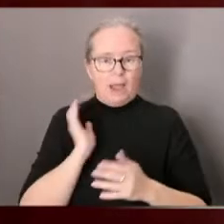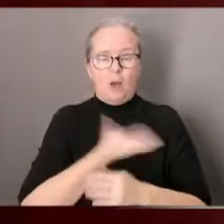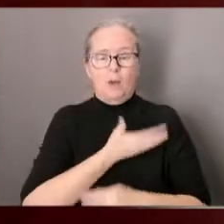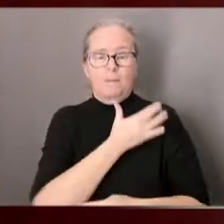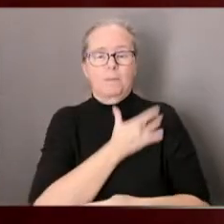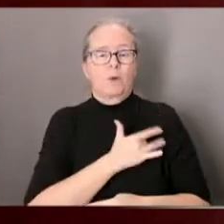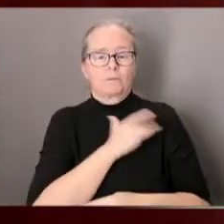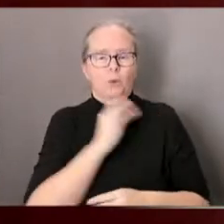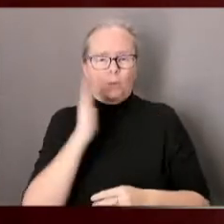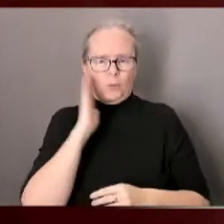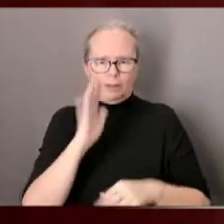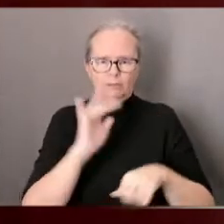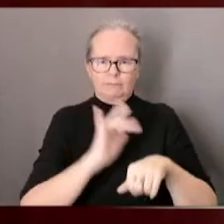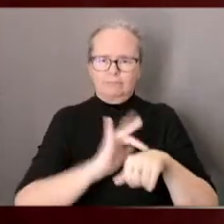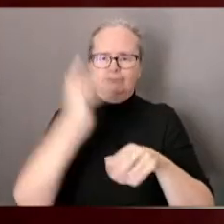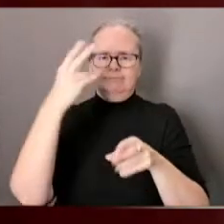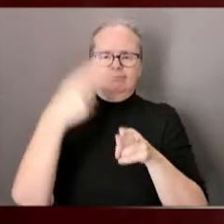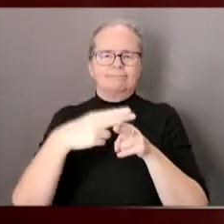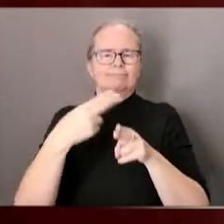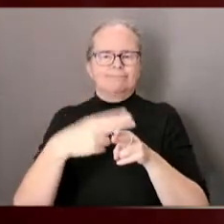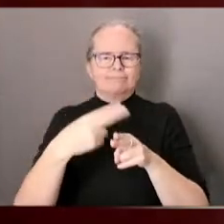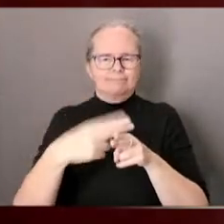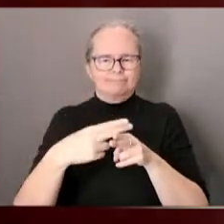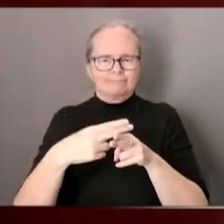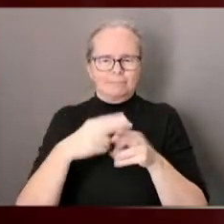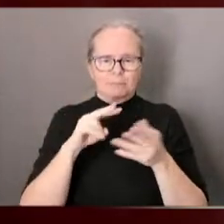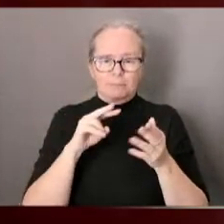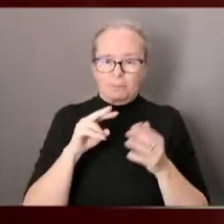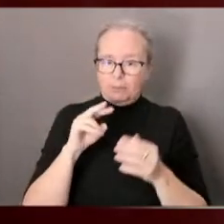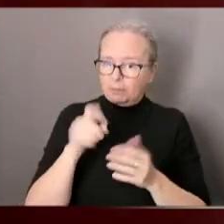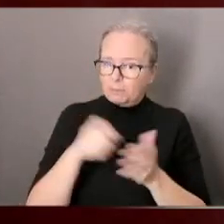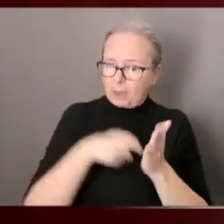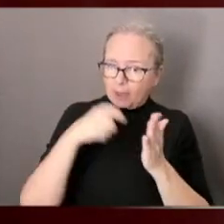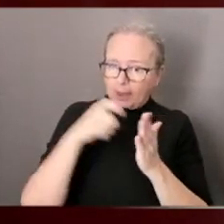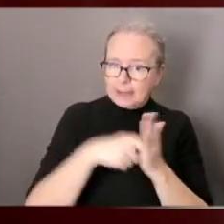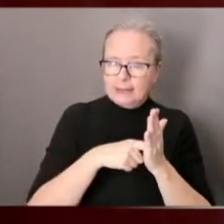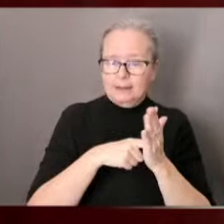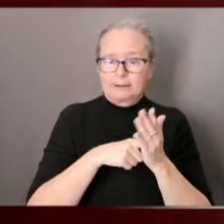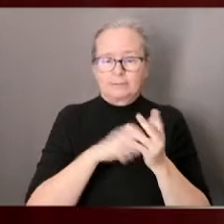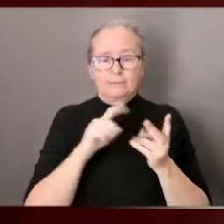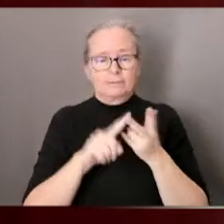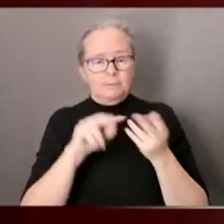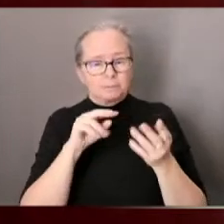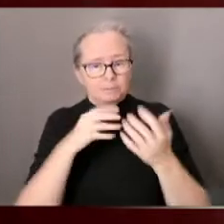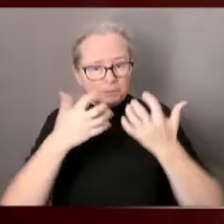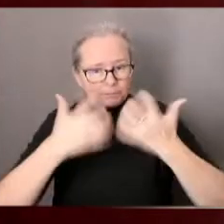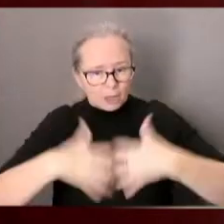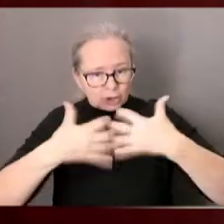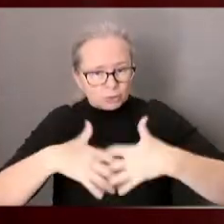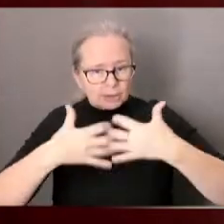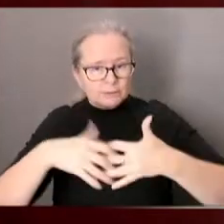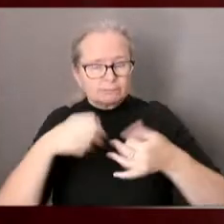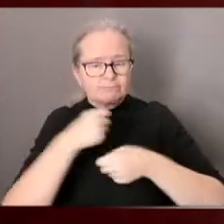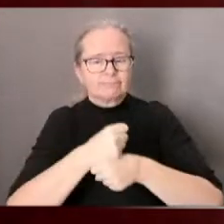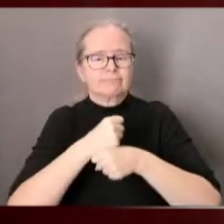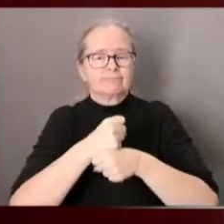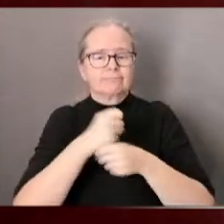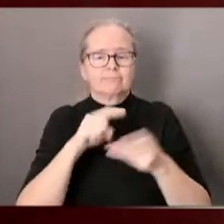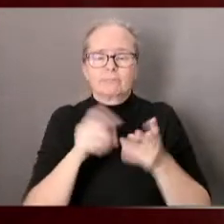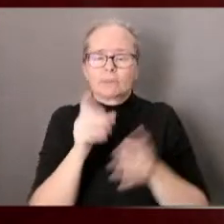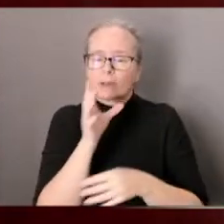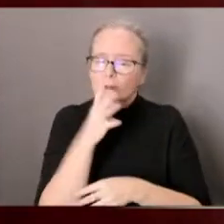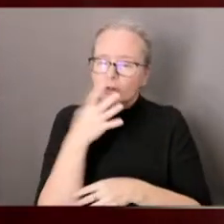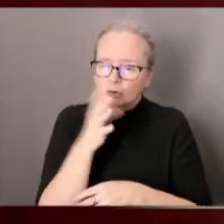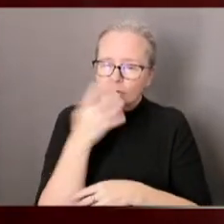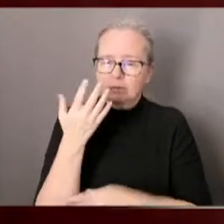like critical minerals and advanced manufacturing and strengthen existing sectors like agriculture forestry life sciences and tourism